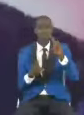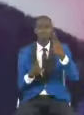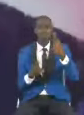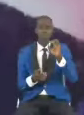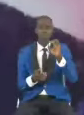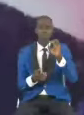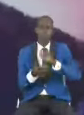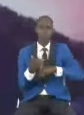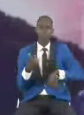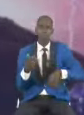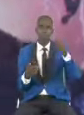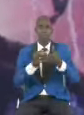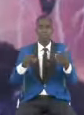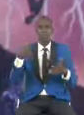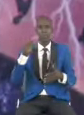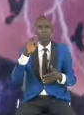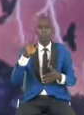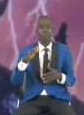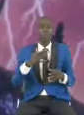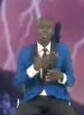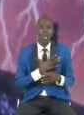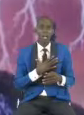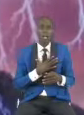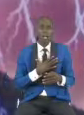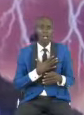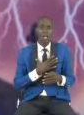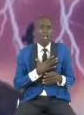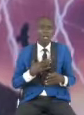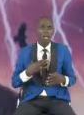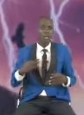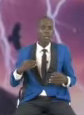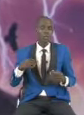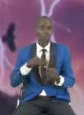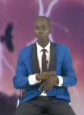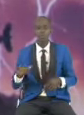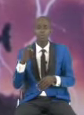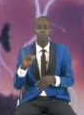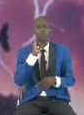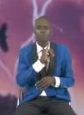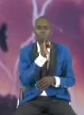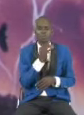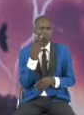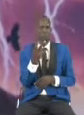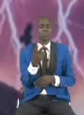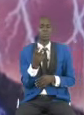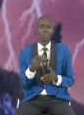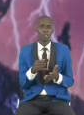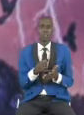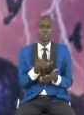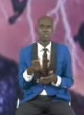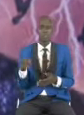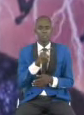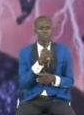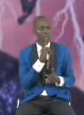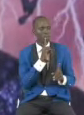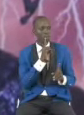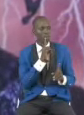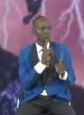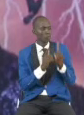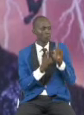15. And when the children of Israel saw it, they said one to another, "It